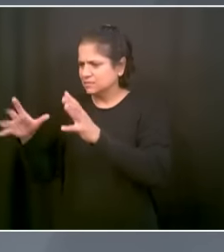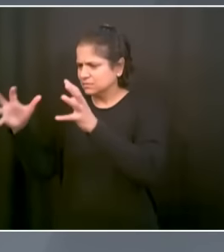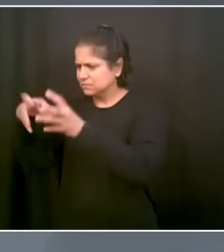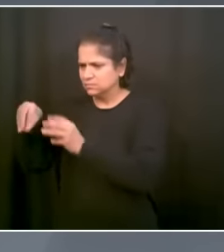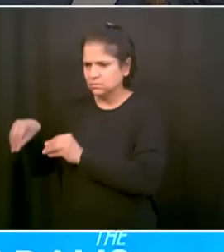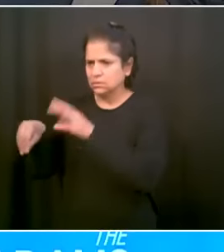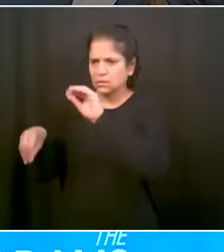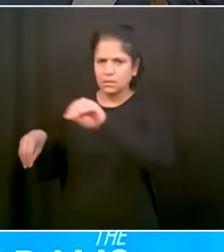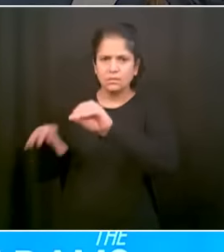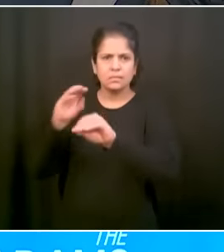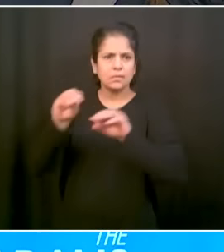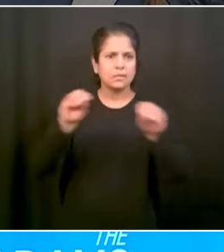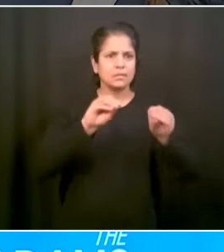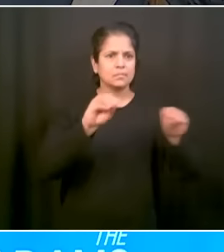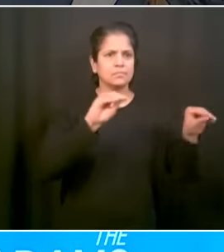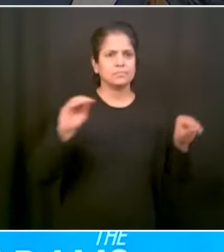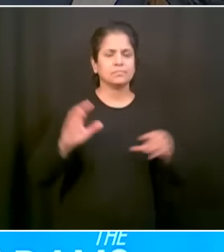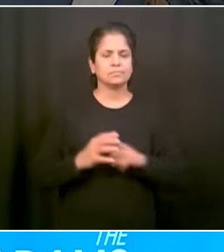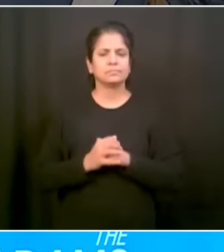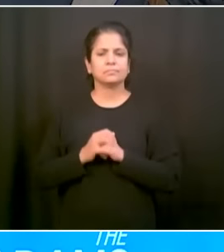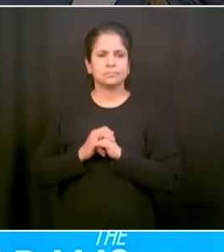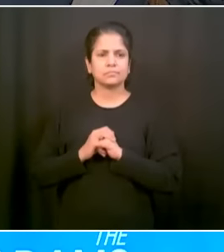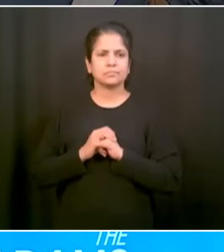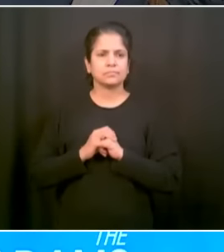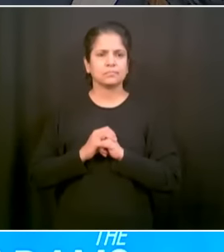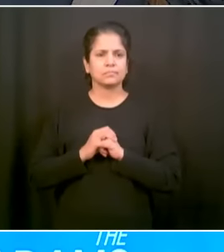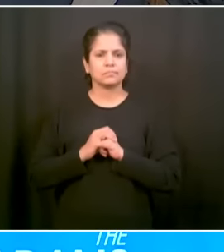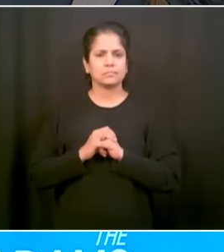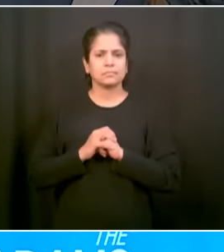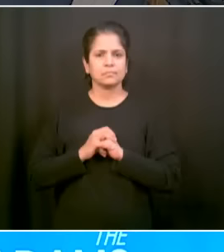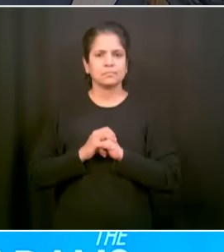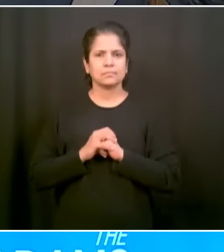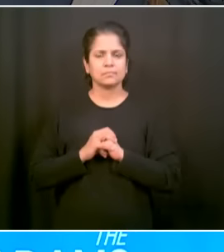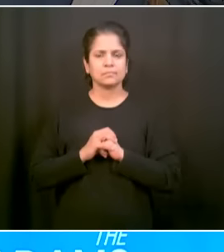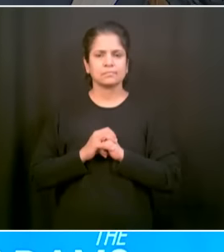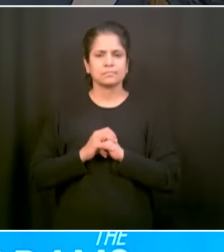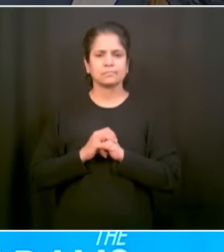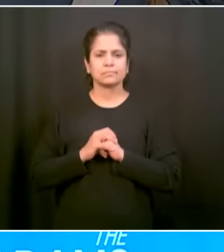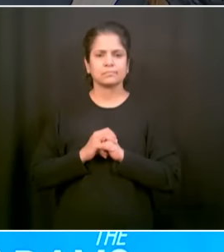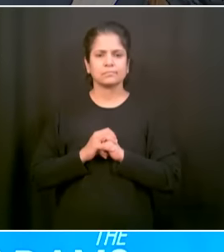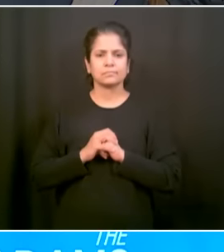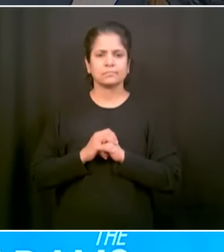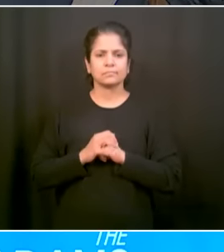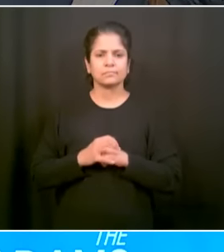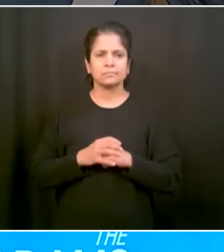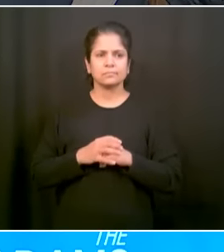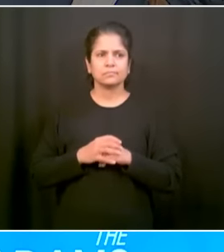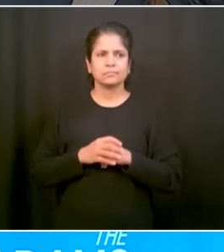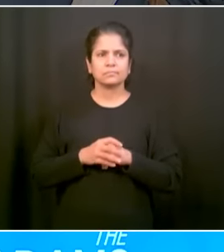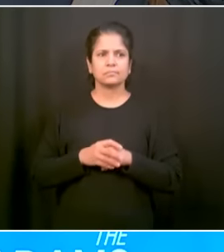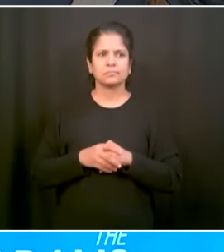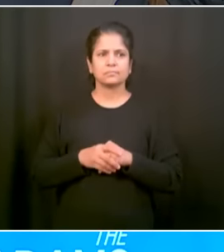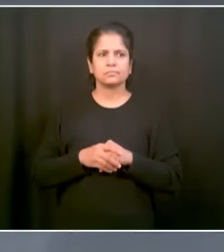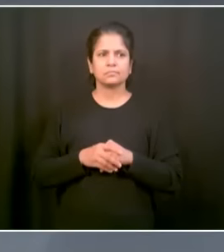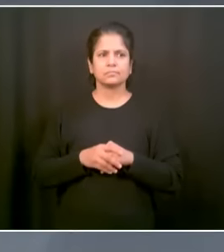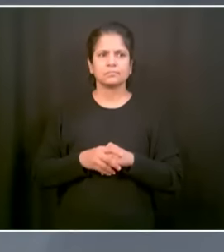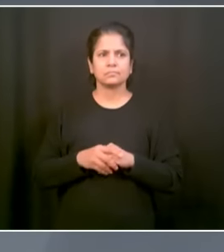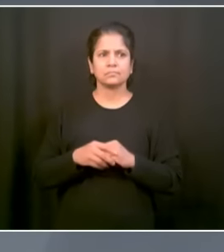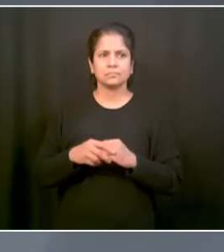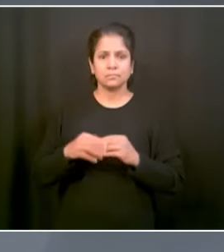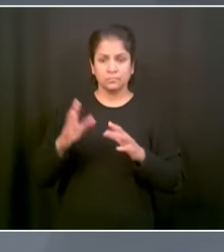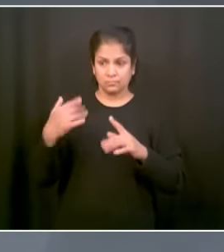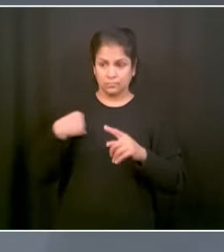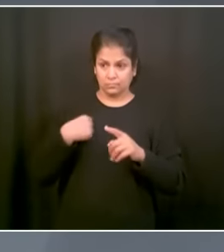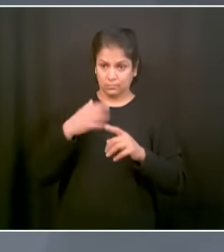And then Ed, I'm sorry, Craig, we've got to move on. Go ahead, Anna. To raising the taxes on the rich here? Go ahead. We are continuing to make clear what the city's needs are, and